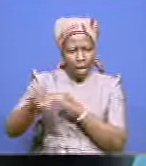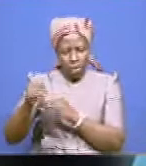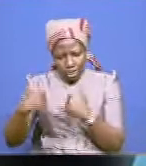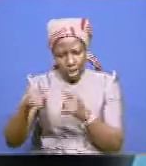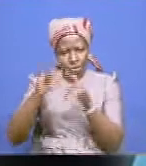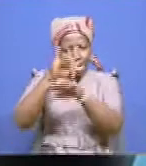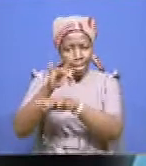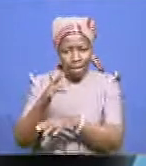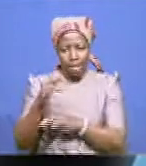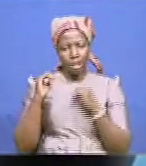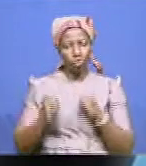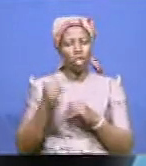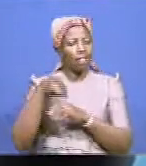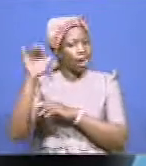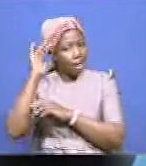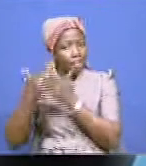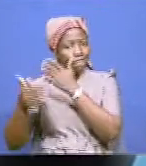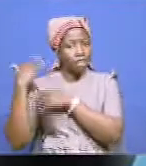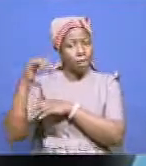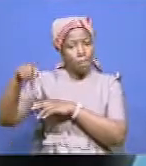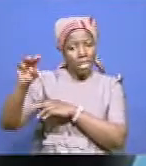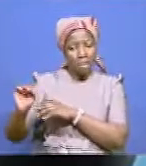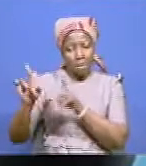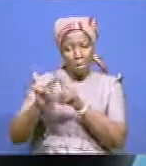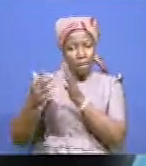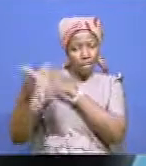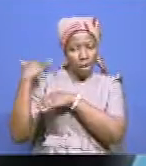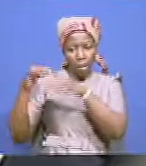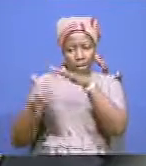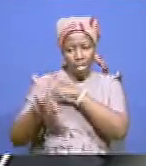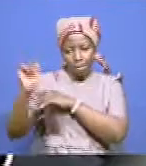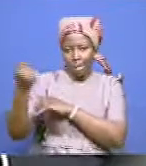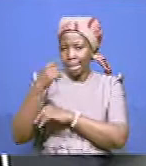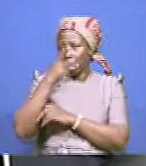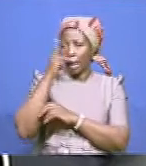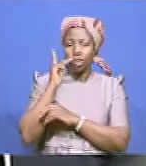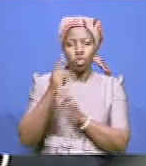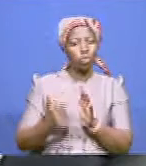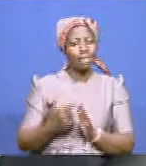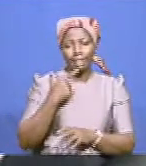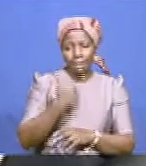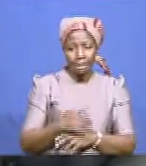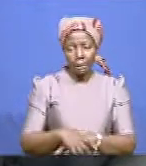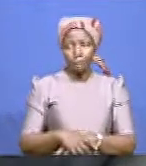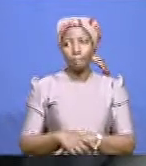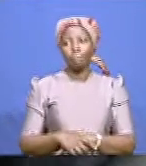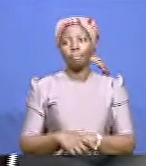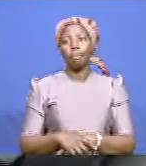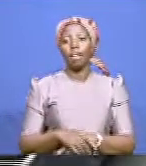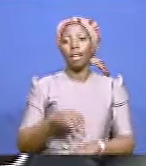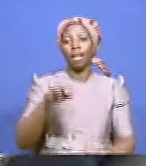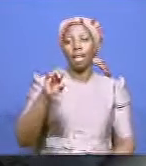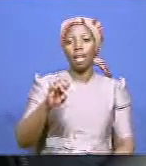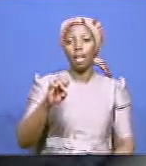strongly you had the former Prime Minister and former Vice President Representative Kalonzo Musyoka indicating that that Ekuru Okot